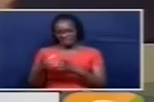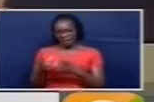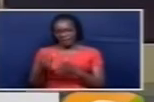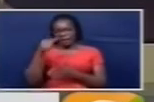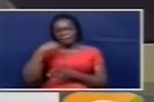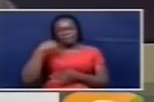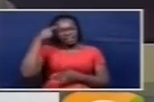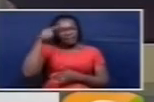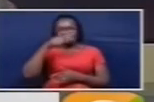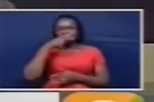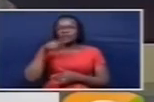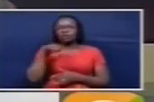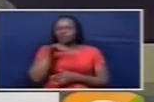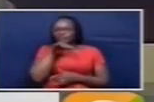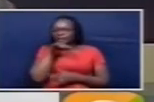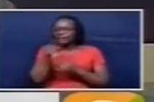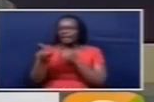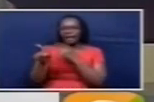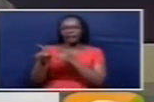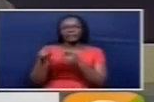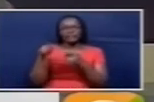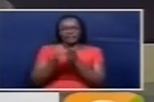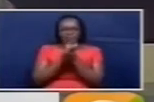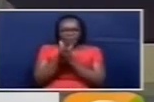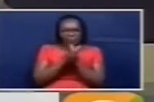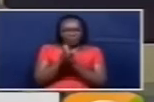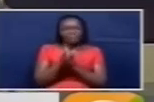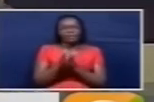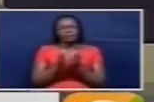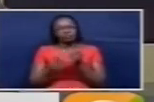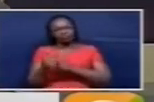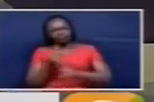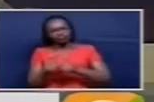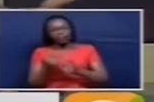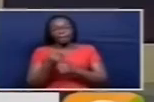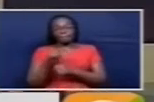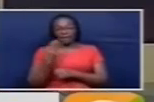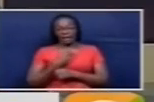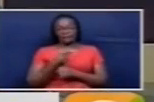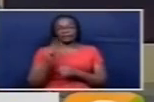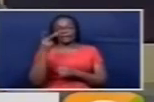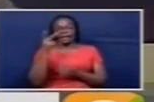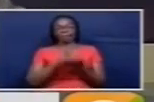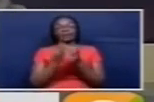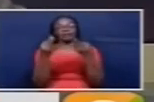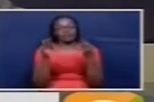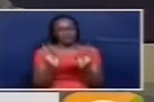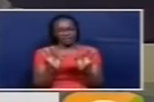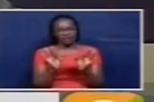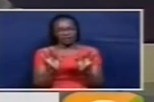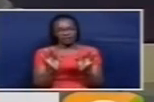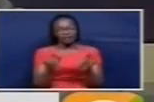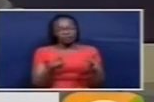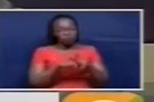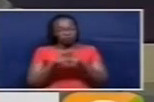of him, it's because of his zeal, zest, vigor, and temerity uh-huh. that makes us as Kenyans to be free. And I tend to